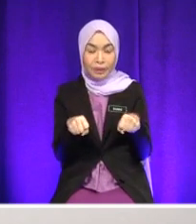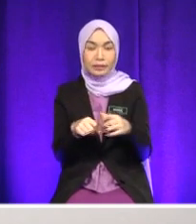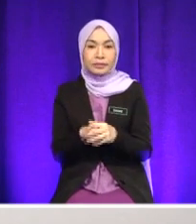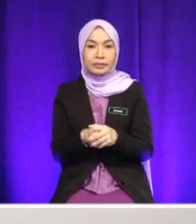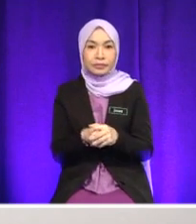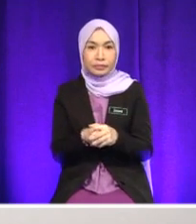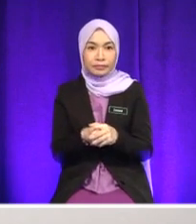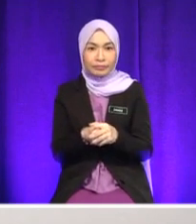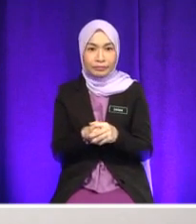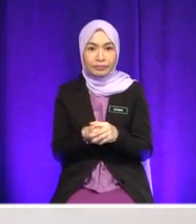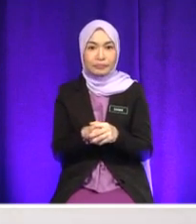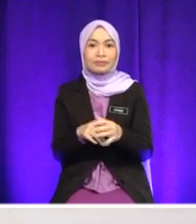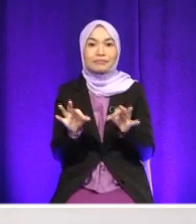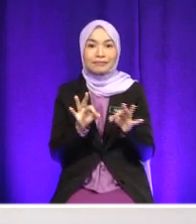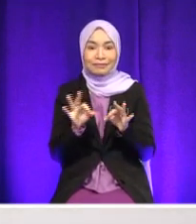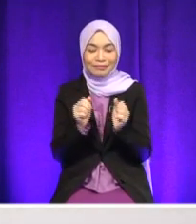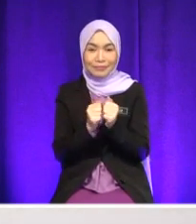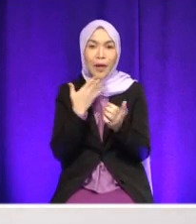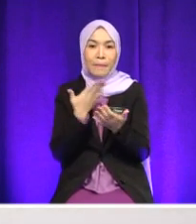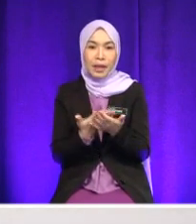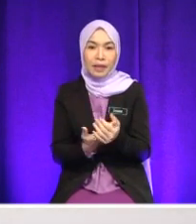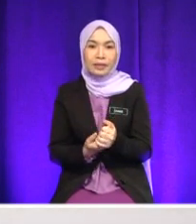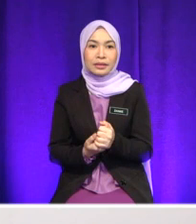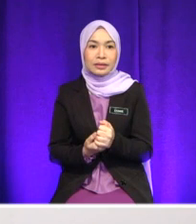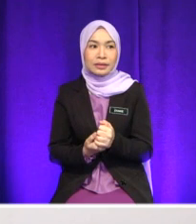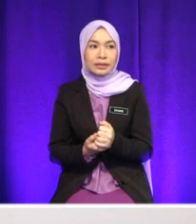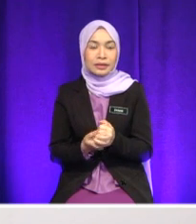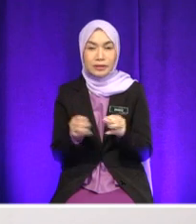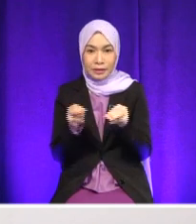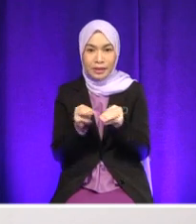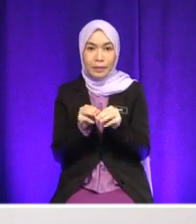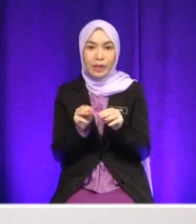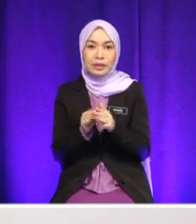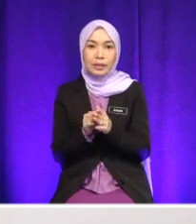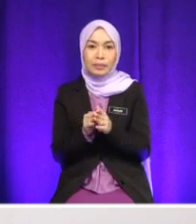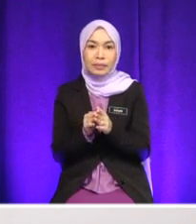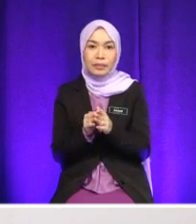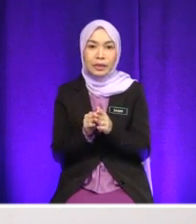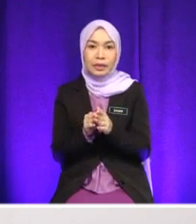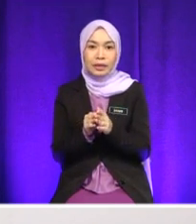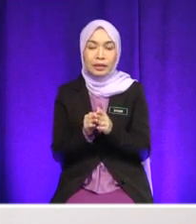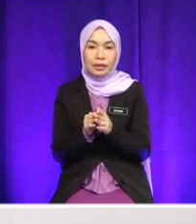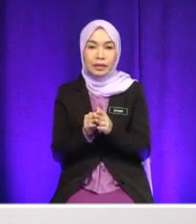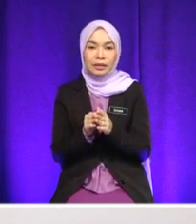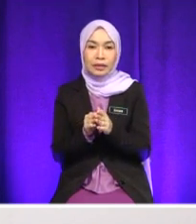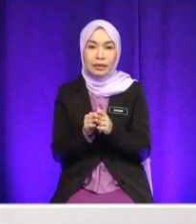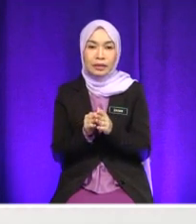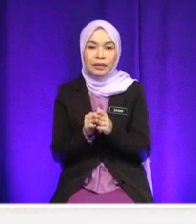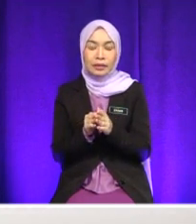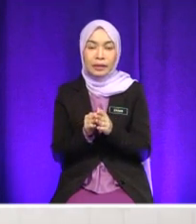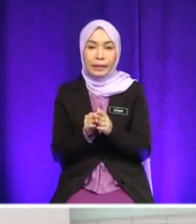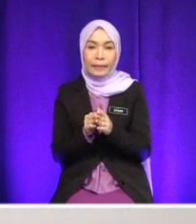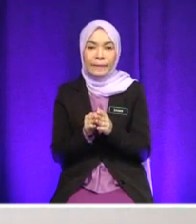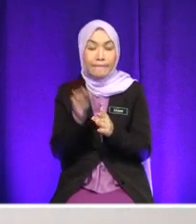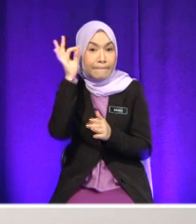As for me, I have learned a bunch from this lesson, and it has made me become more tolerant and open-minded as we